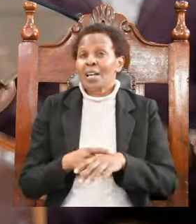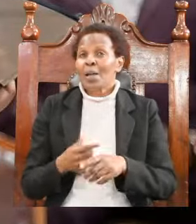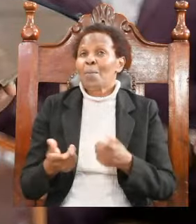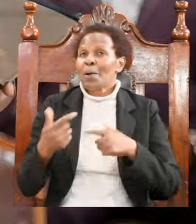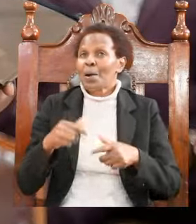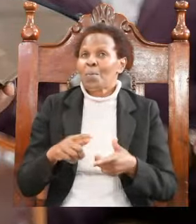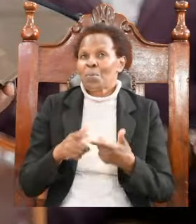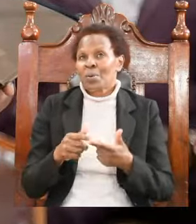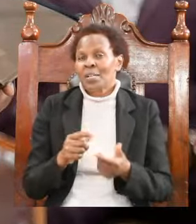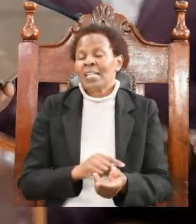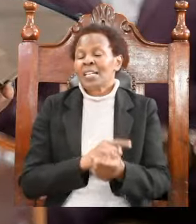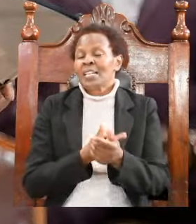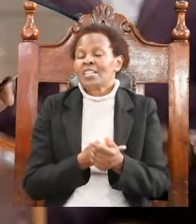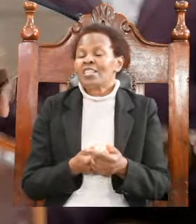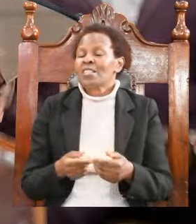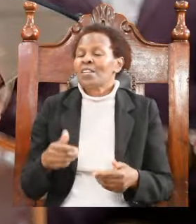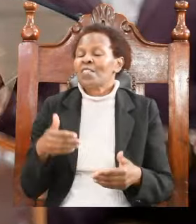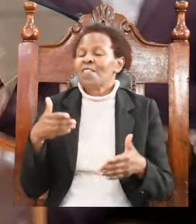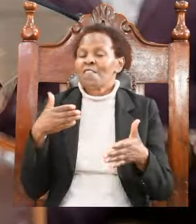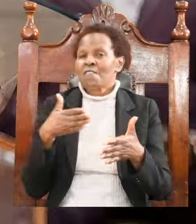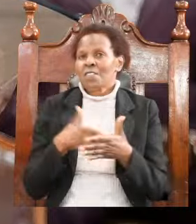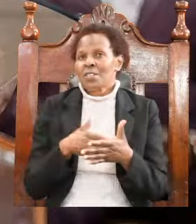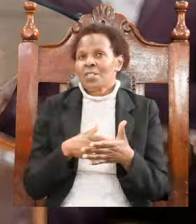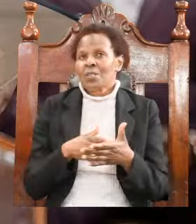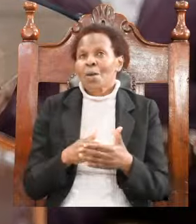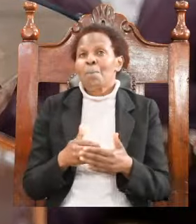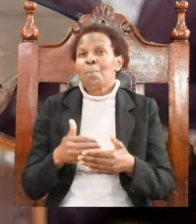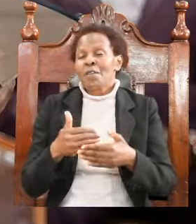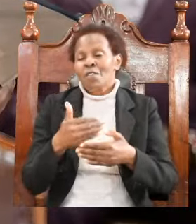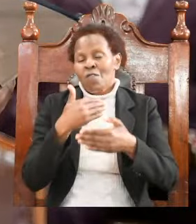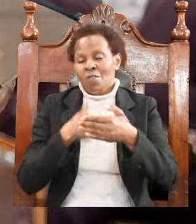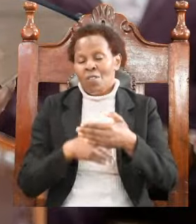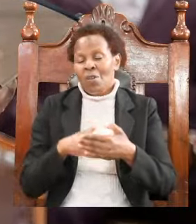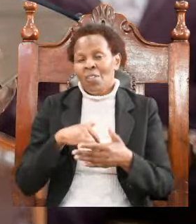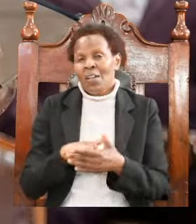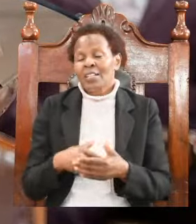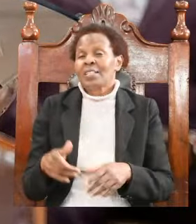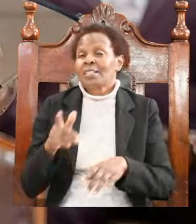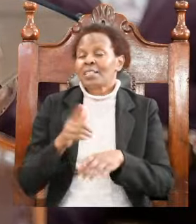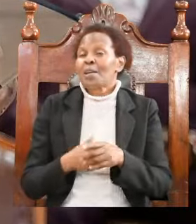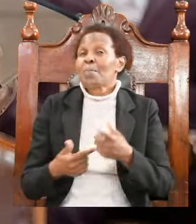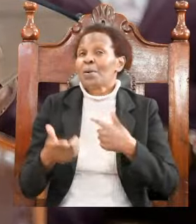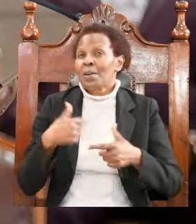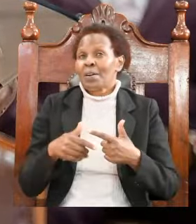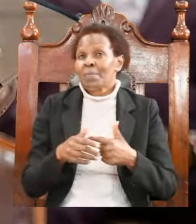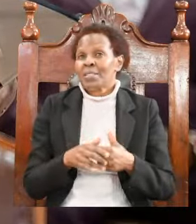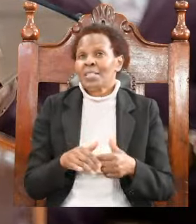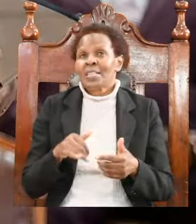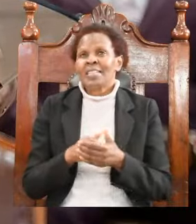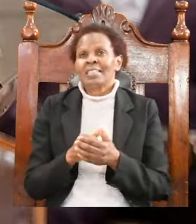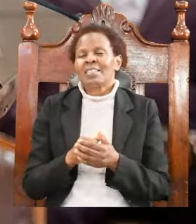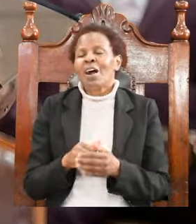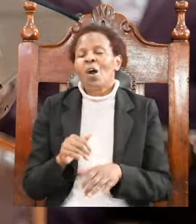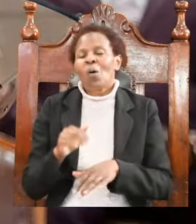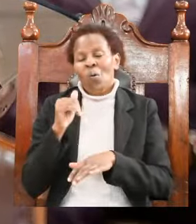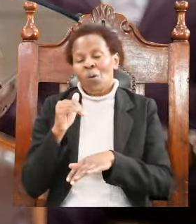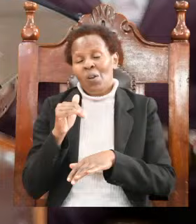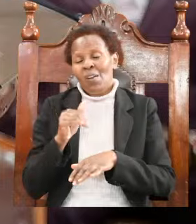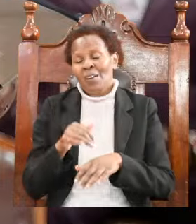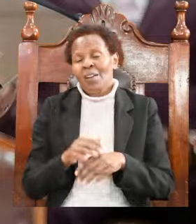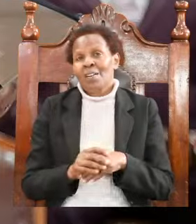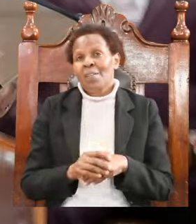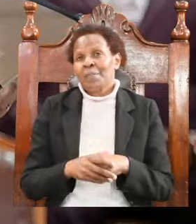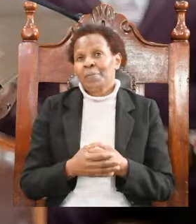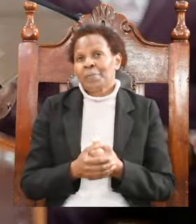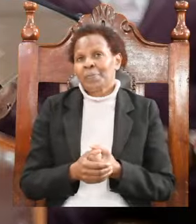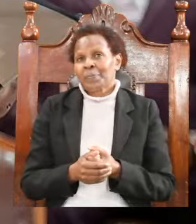and we need to be careful. So before that time comes, Timothy, please, this is an urgent call. And number